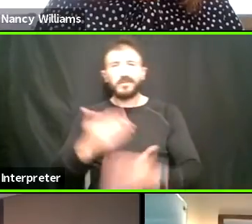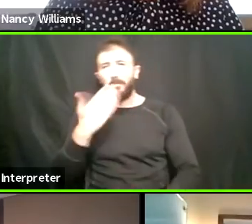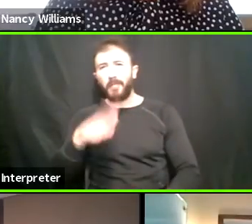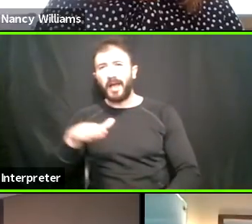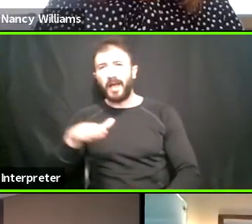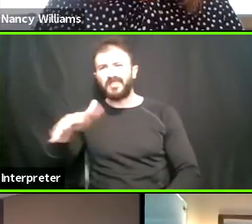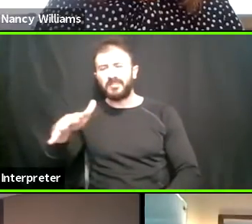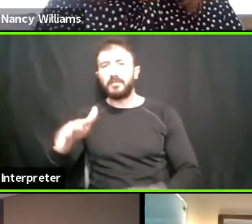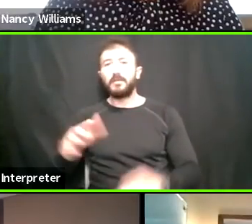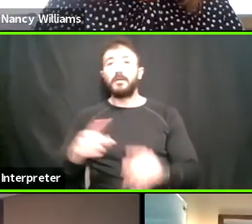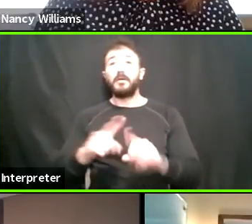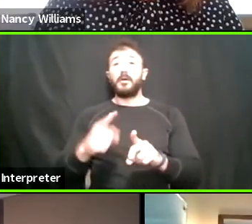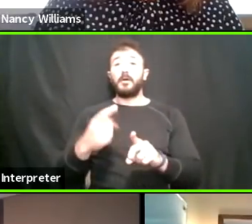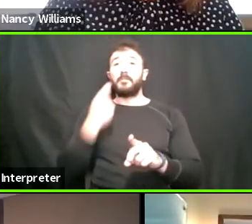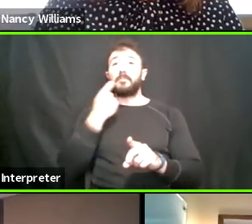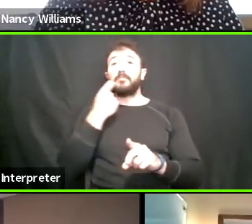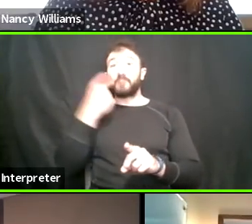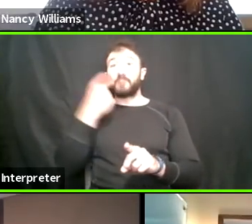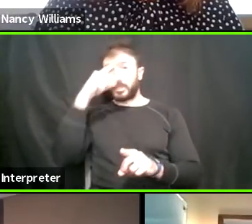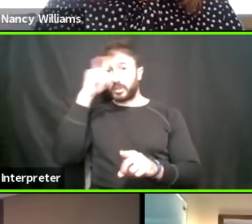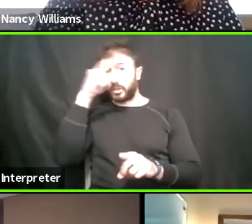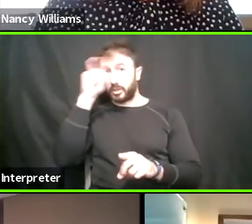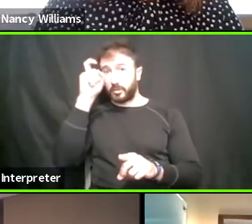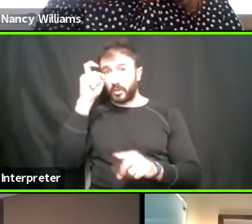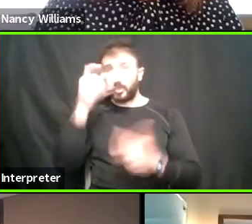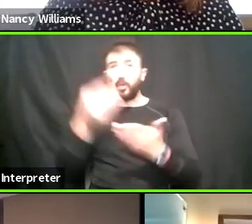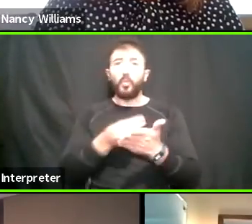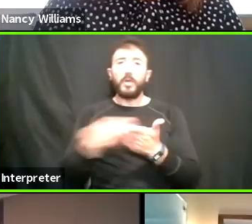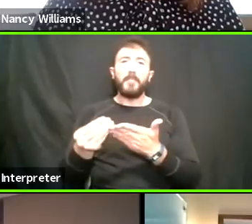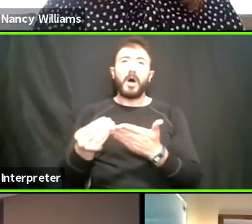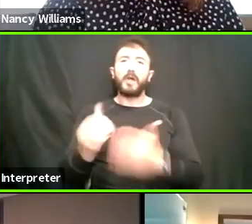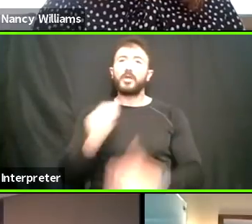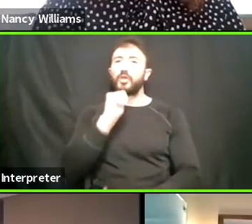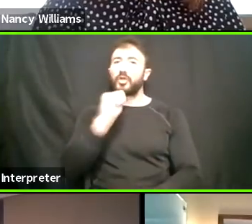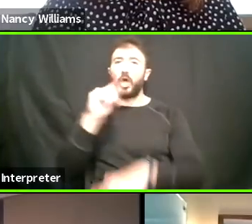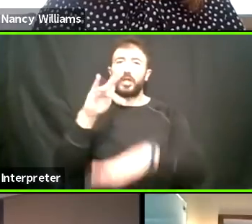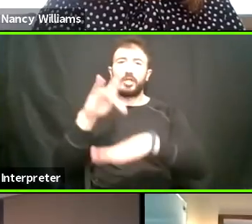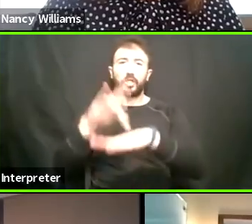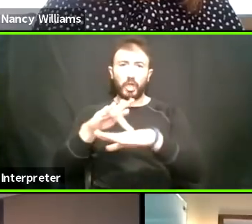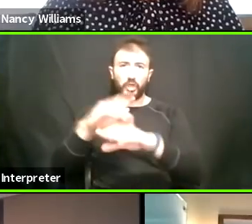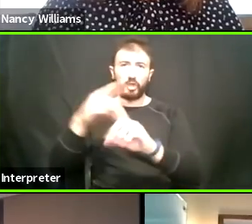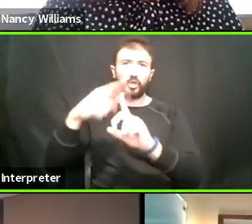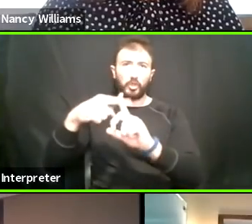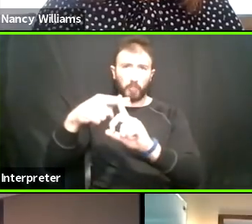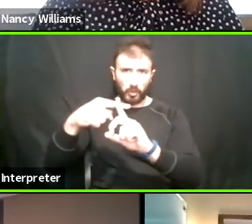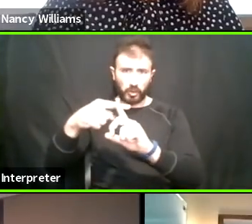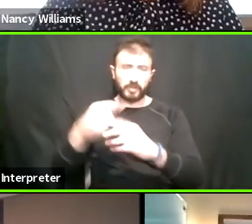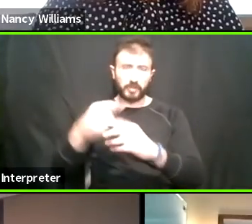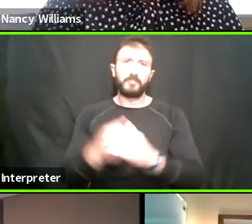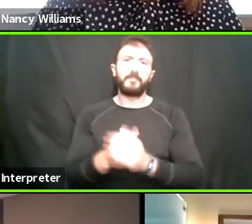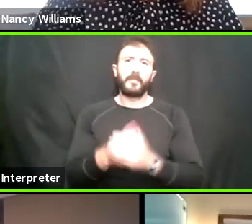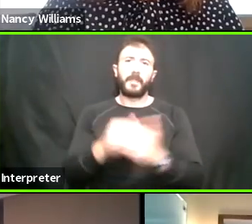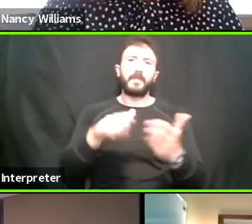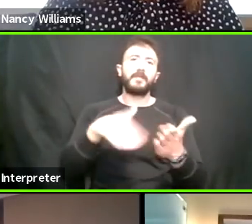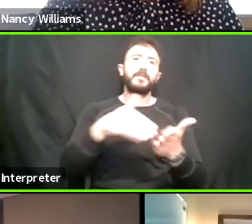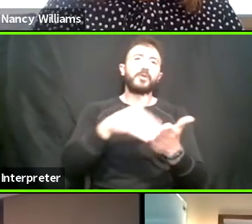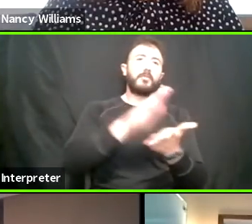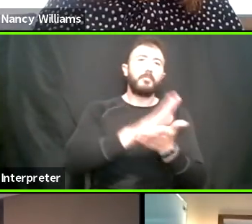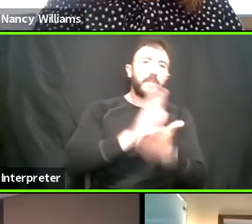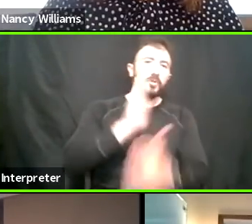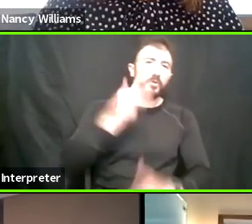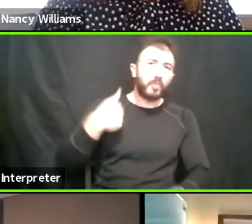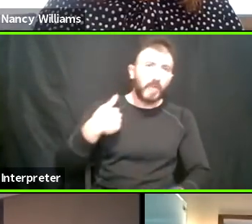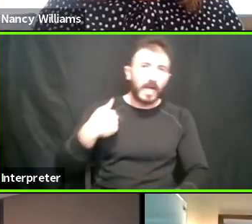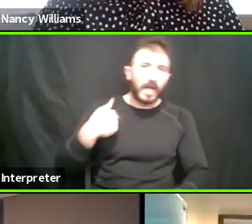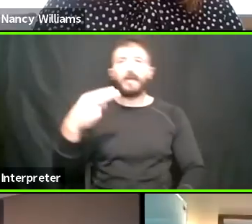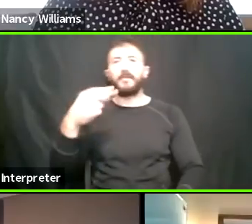non-touch thermometers so that each building will have a couple of new thermometers. And the high schools obviously will have more than that. And